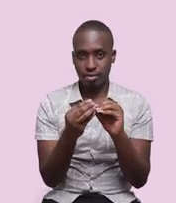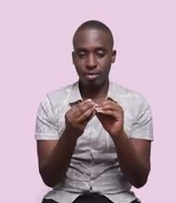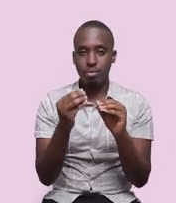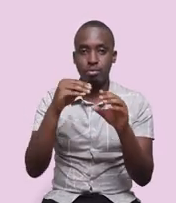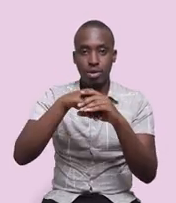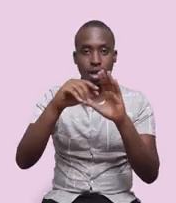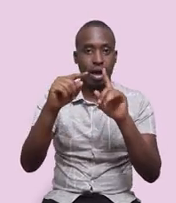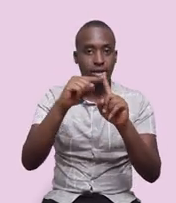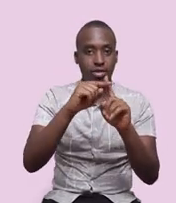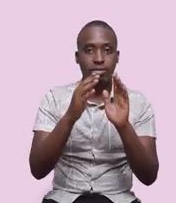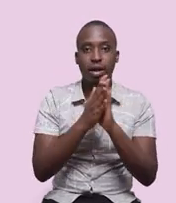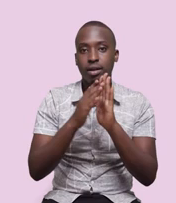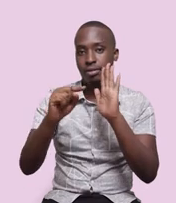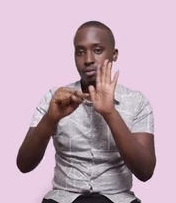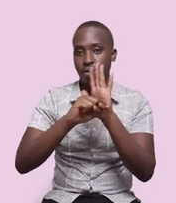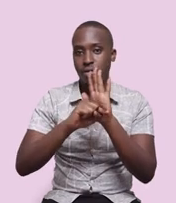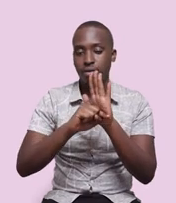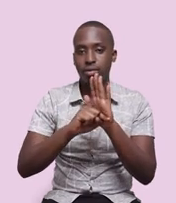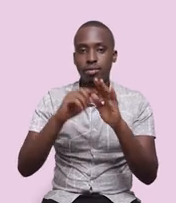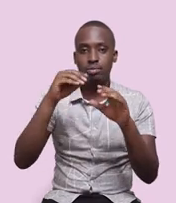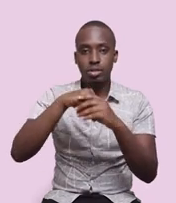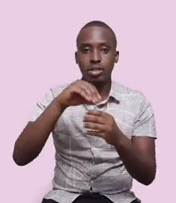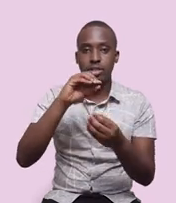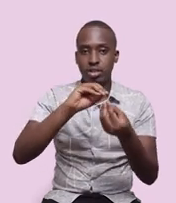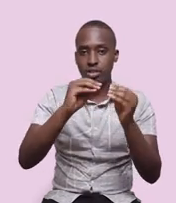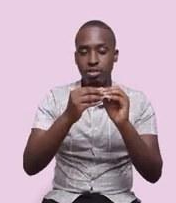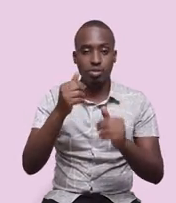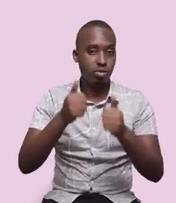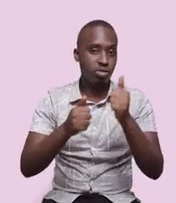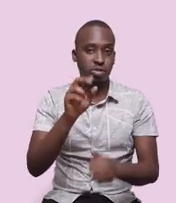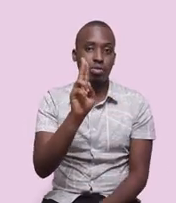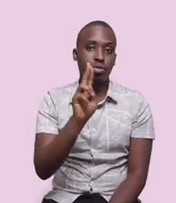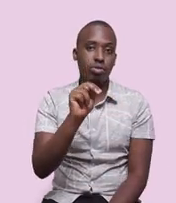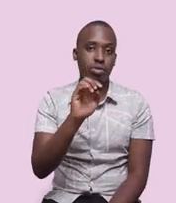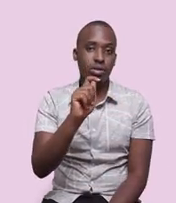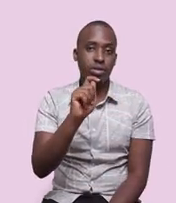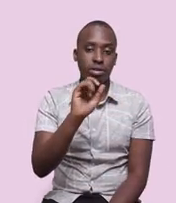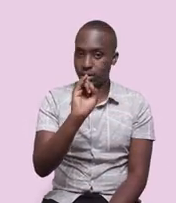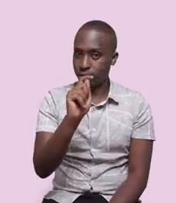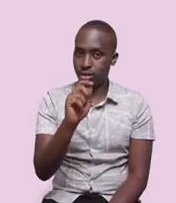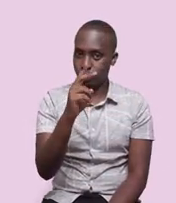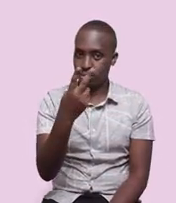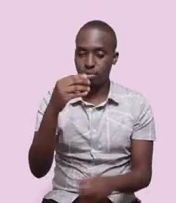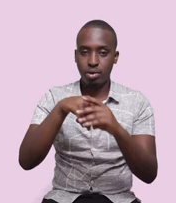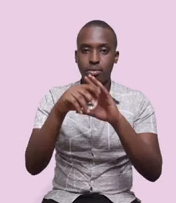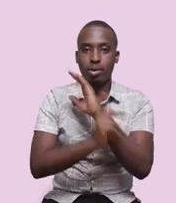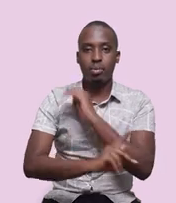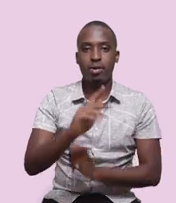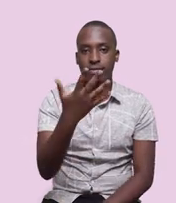of addition and subtraction of integers, which is unit 2 of primary